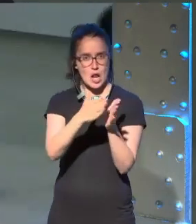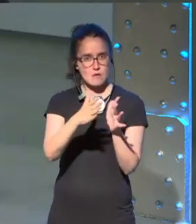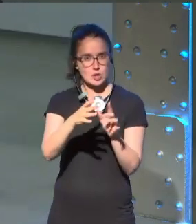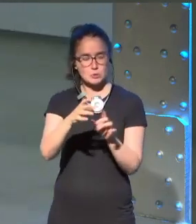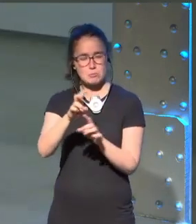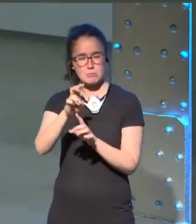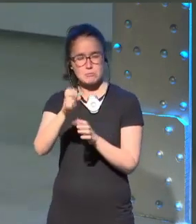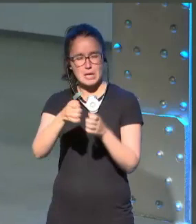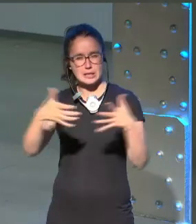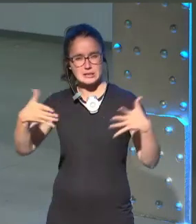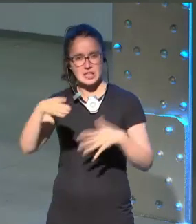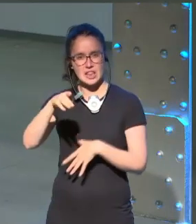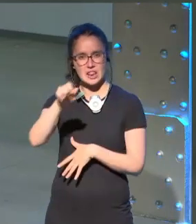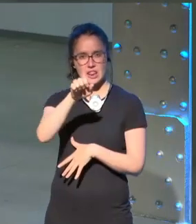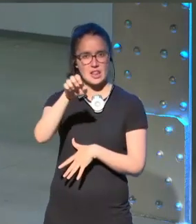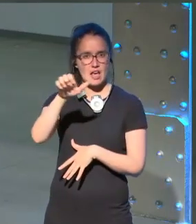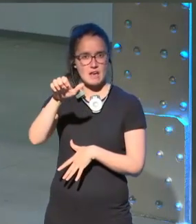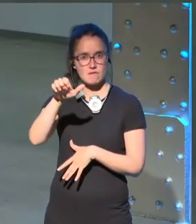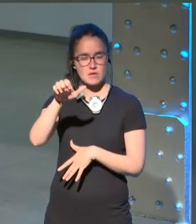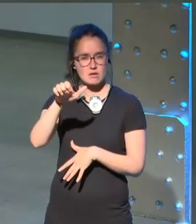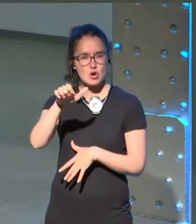has appeared in some novels, David Gurney,